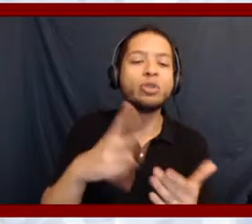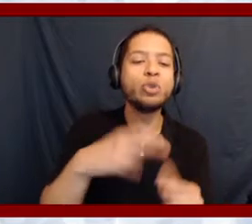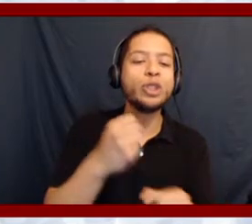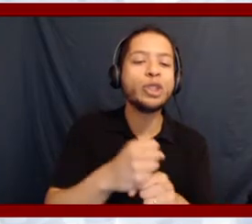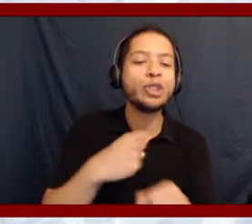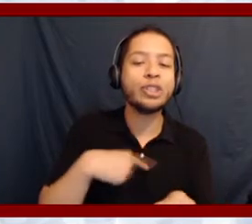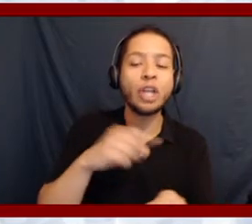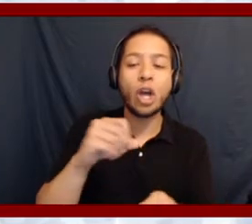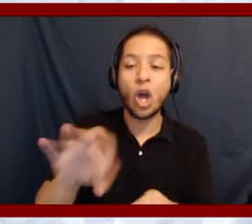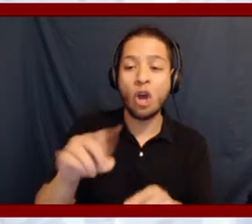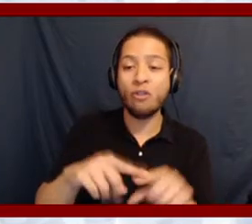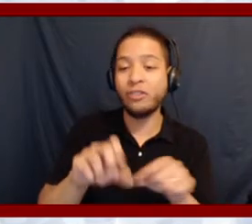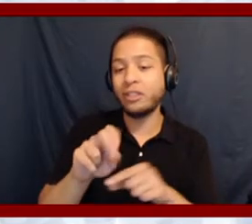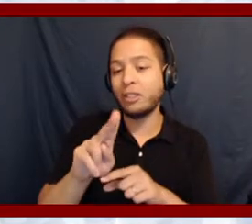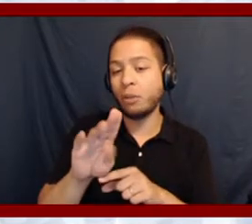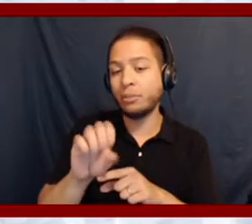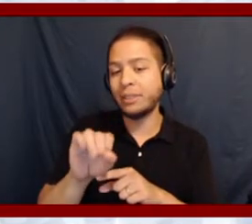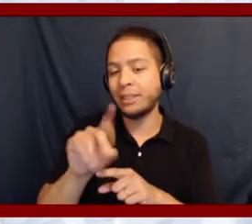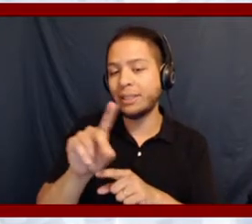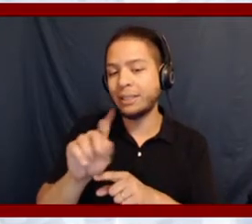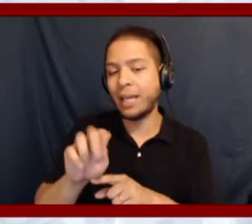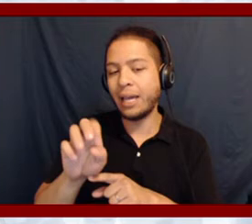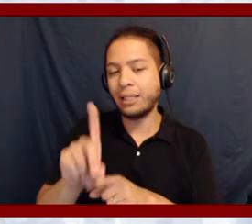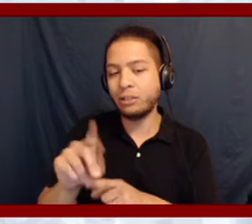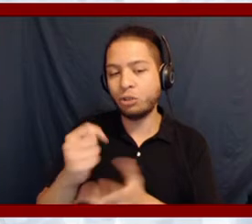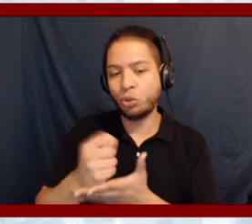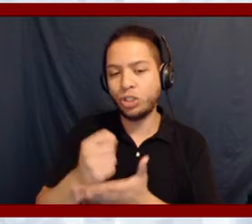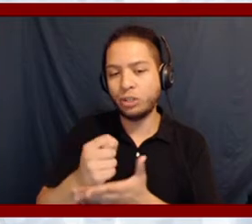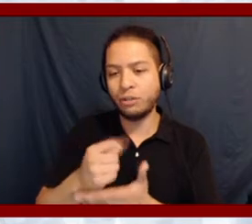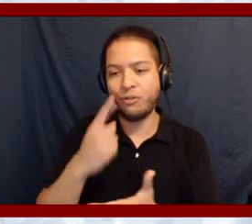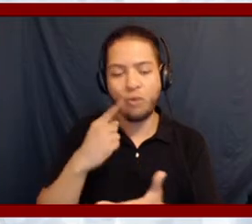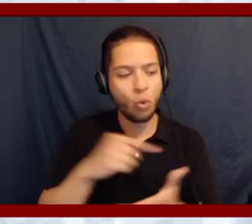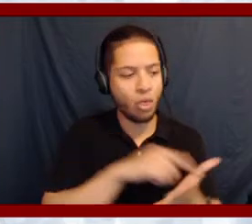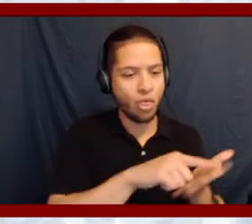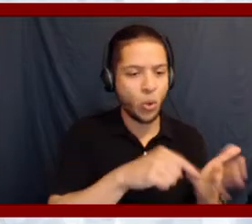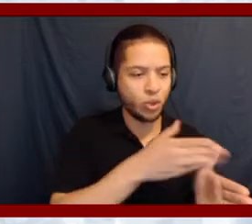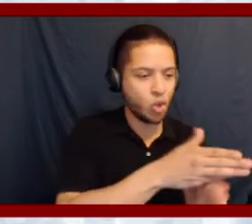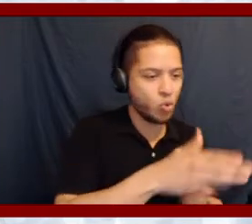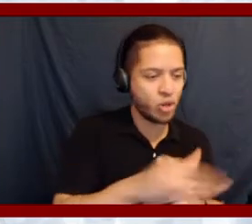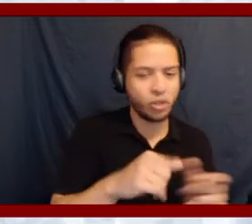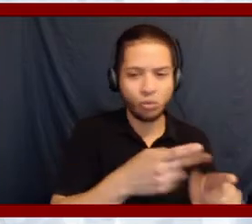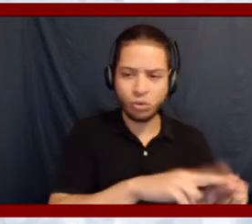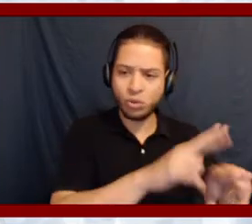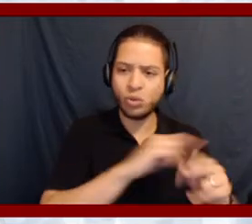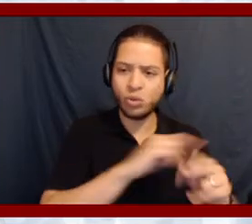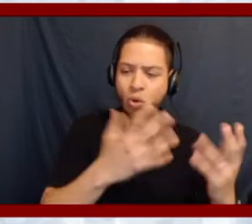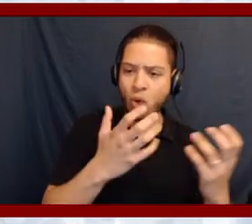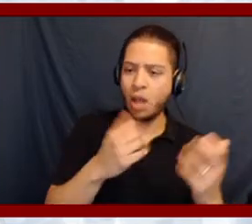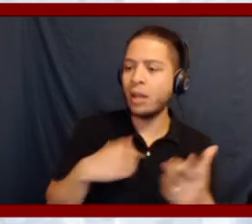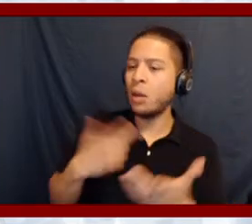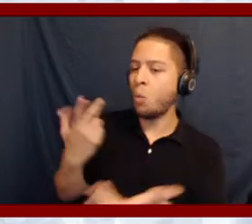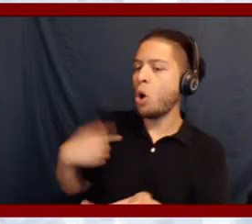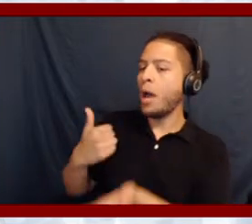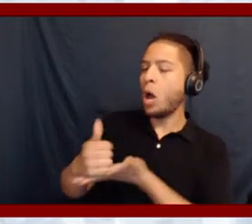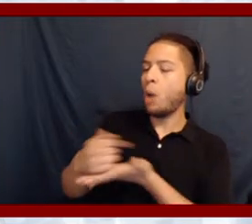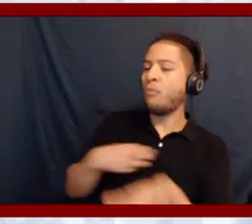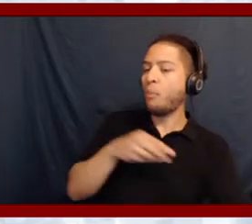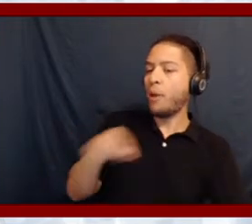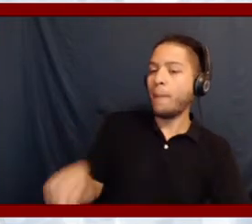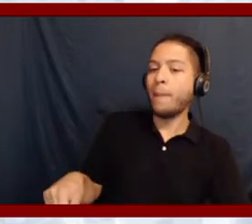in high demand fields. I'm excited to support the relaunched White House initiative on HBCUs at the